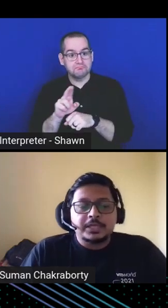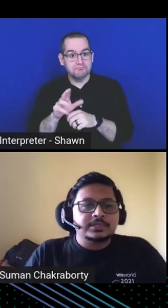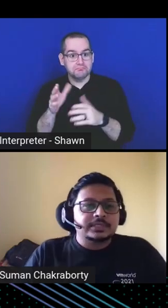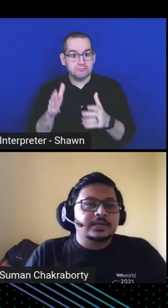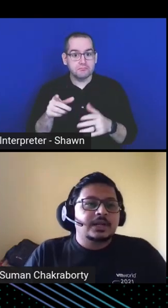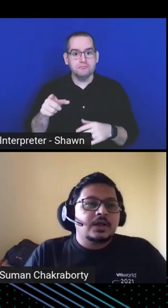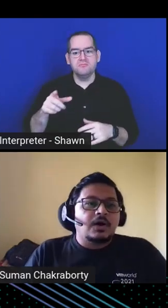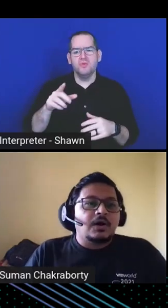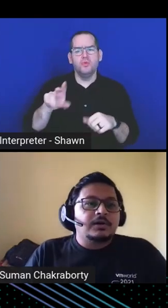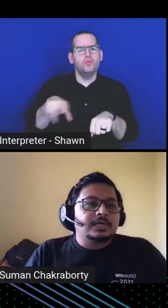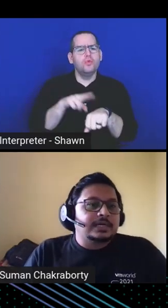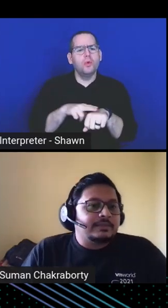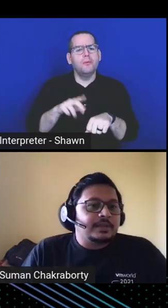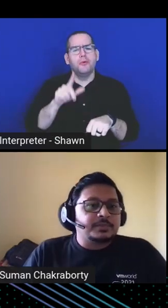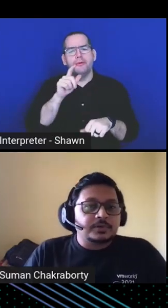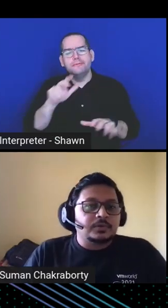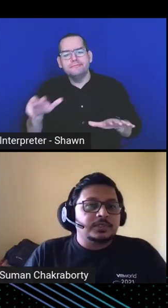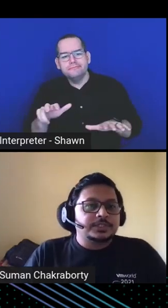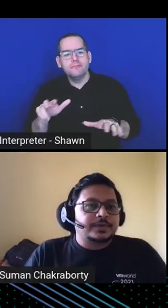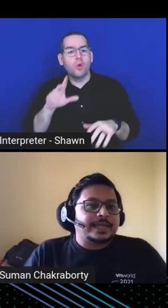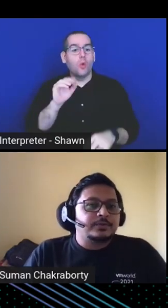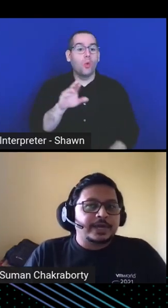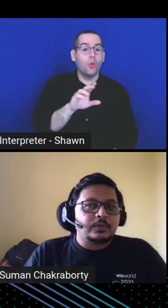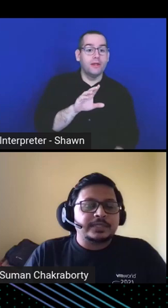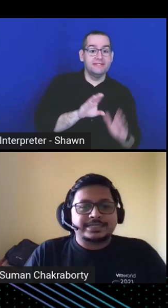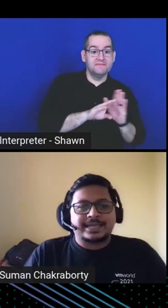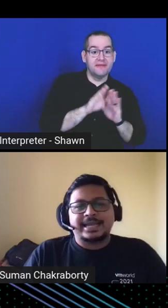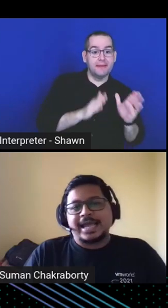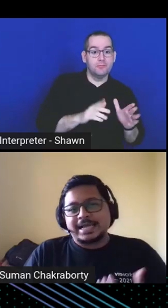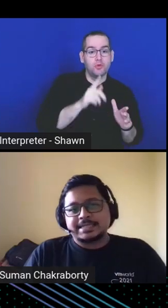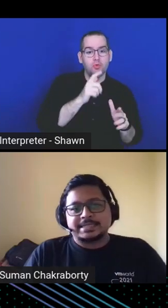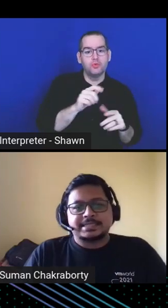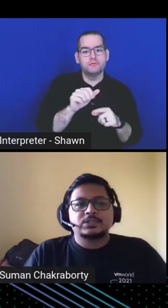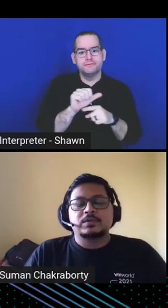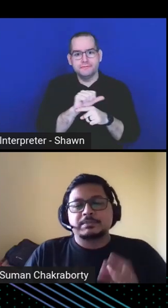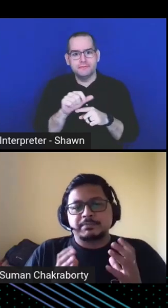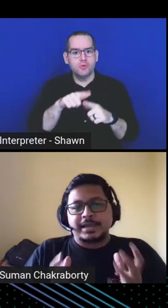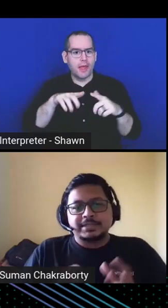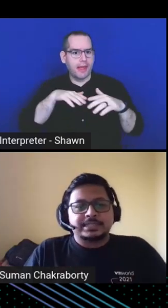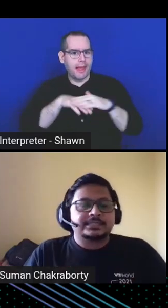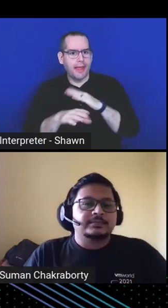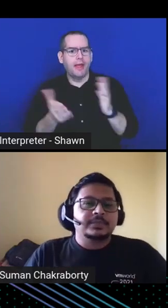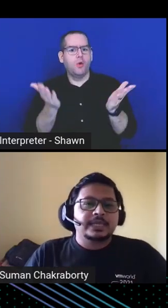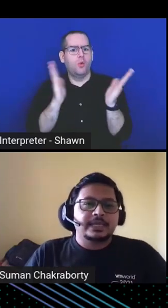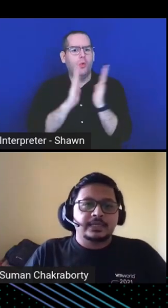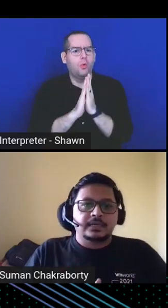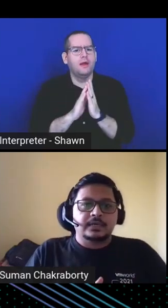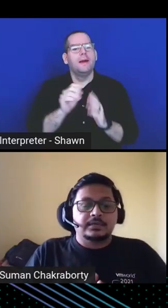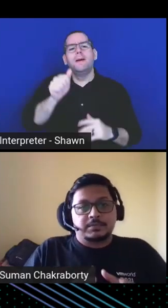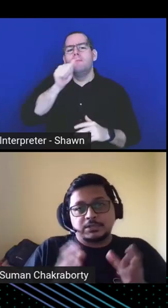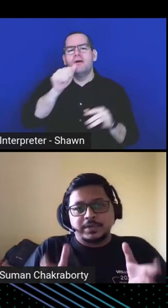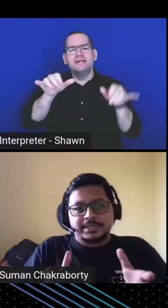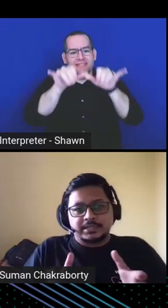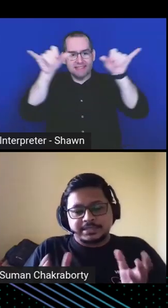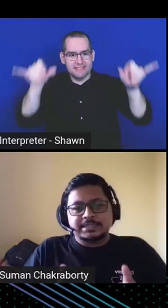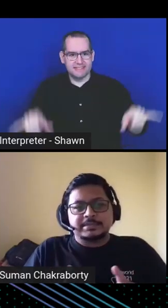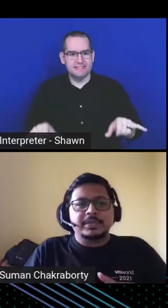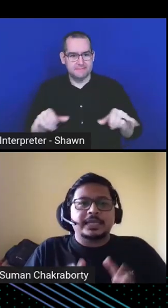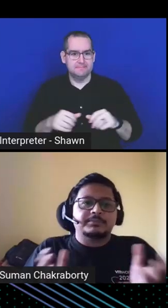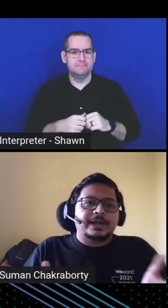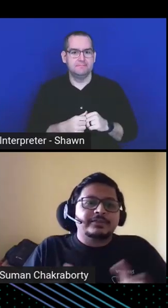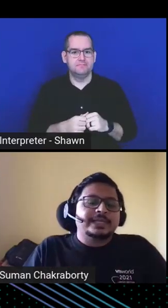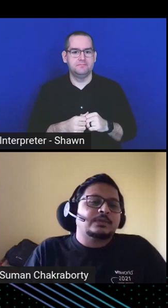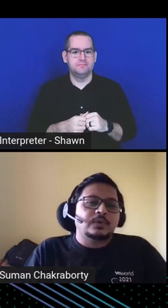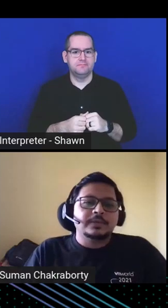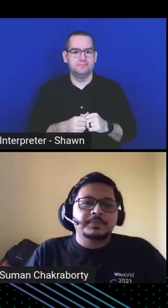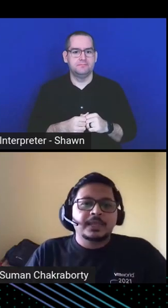be a normal user or a developer who is trying to request an access to a private system in a system